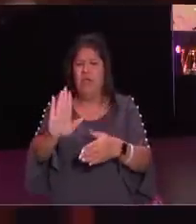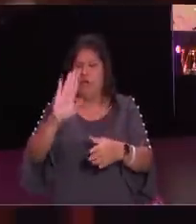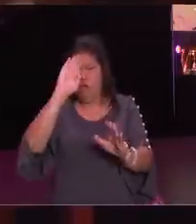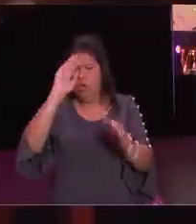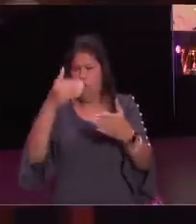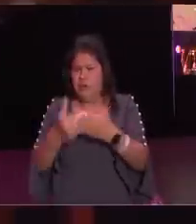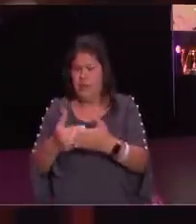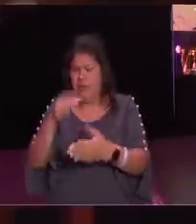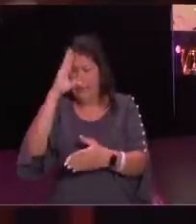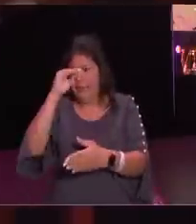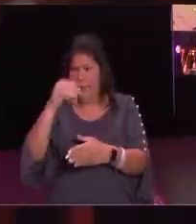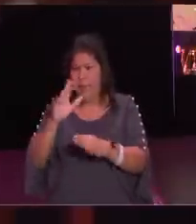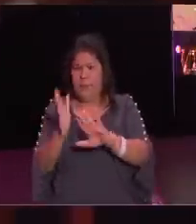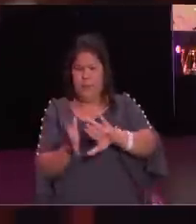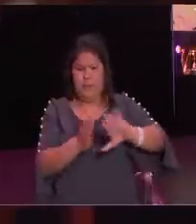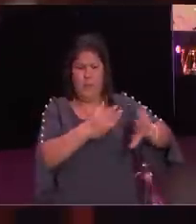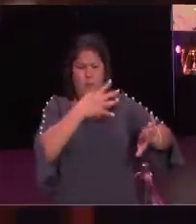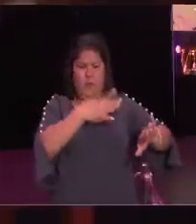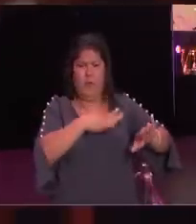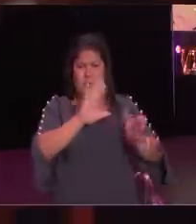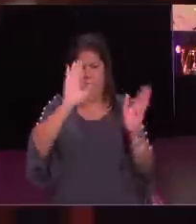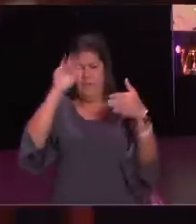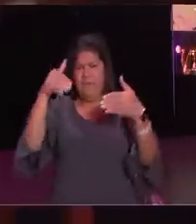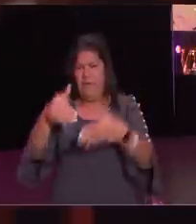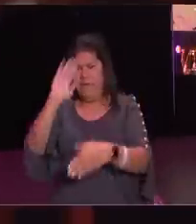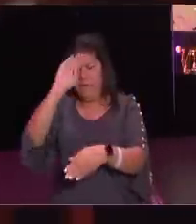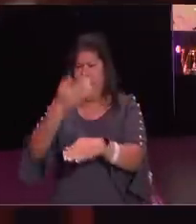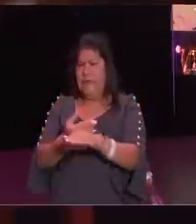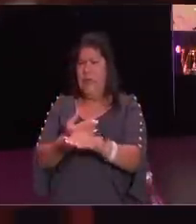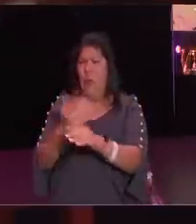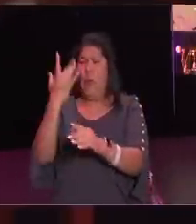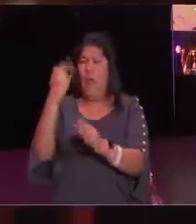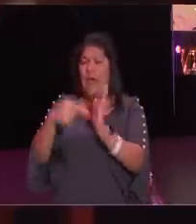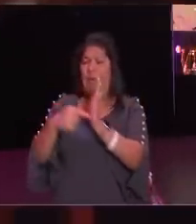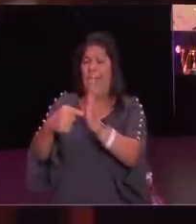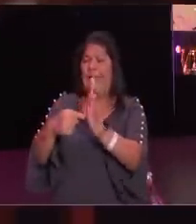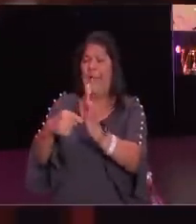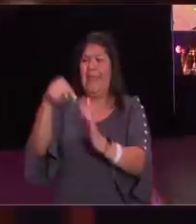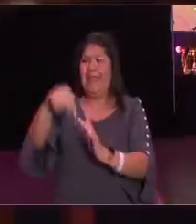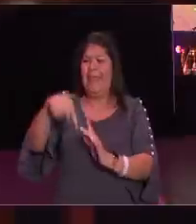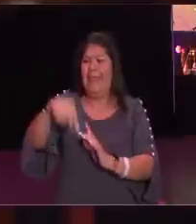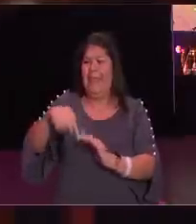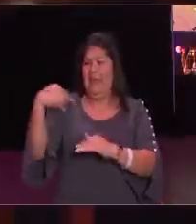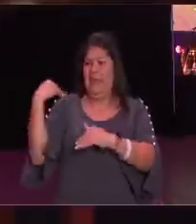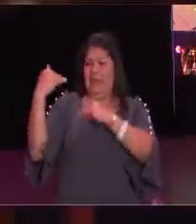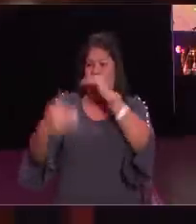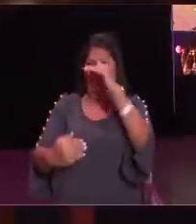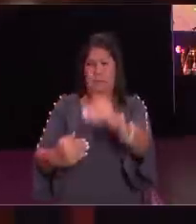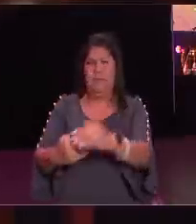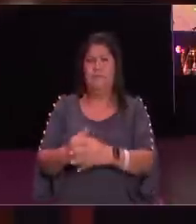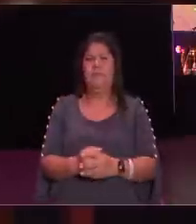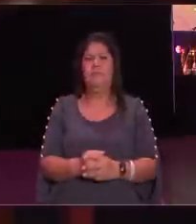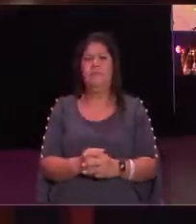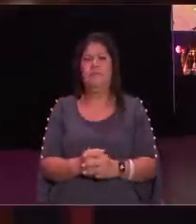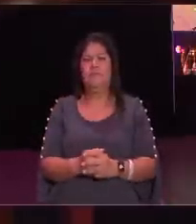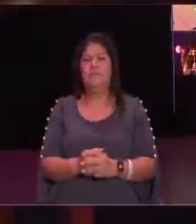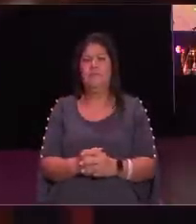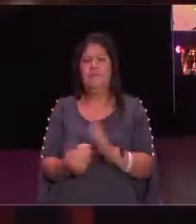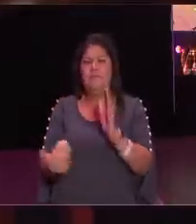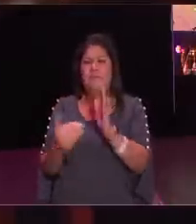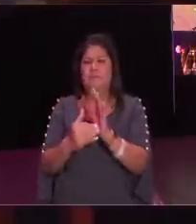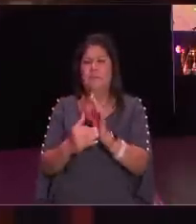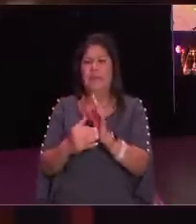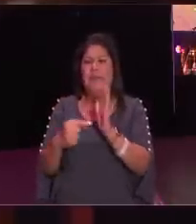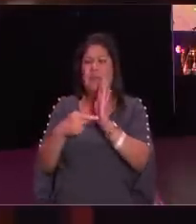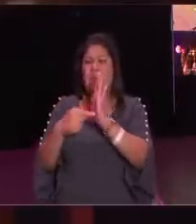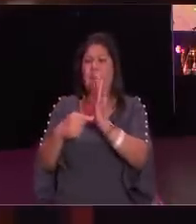son, the young boy, because I believe he represents this generation. I'll say that again.